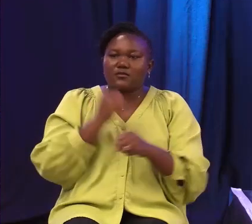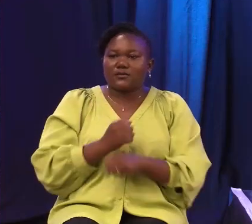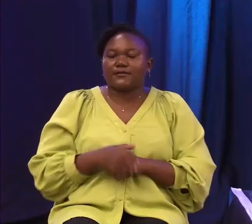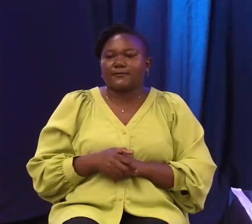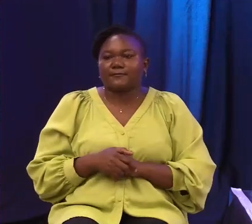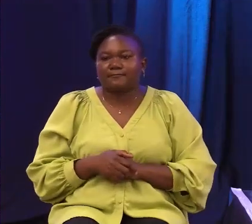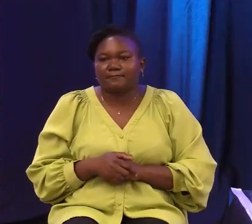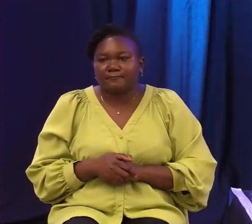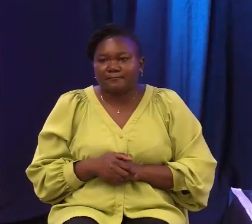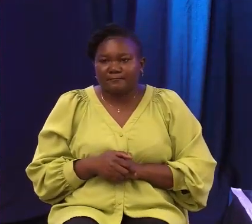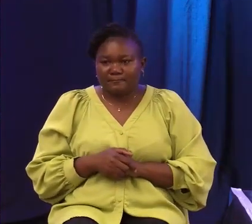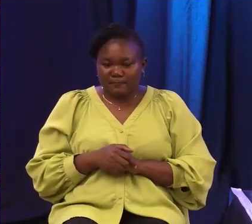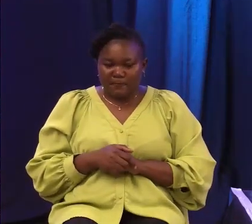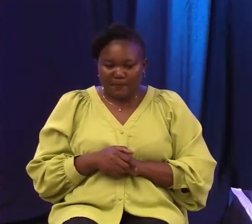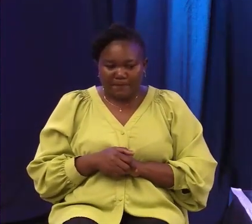Harker.